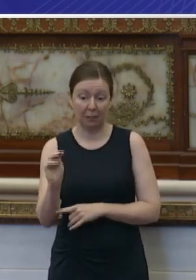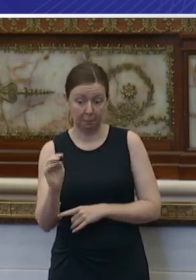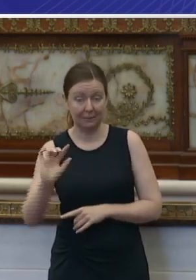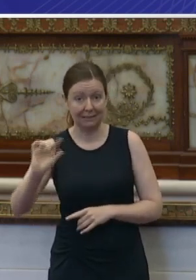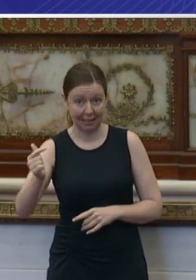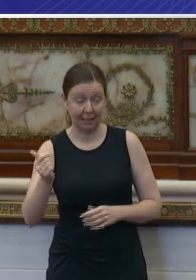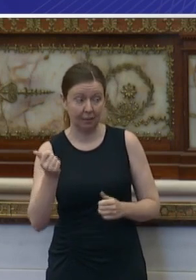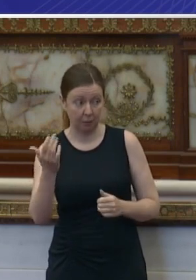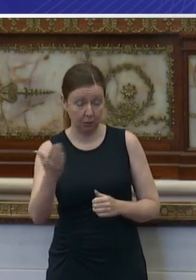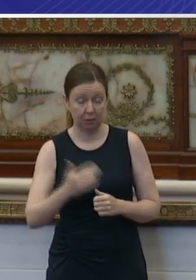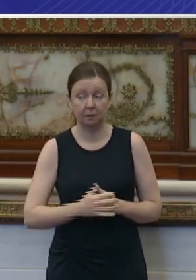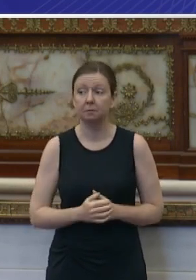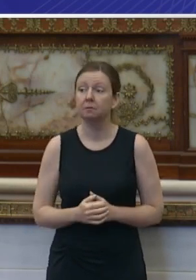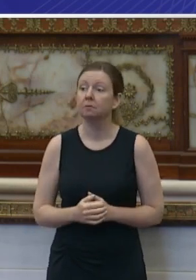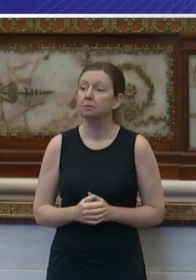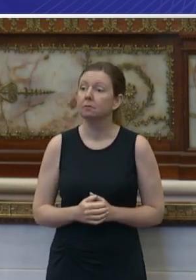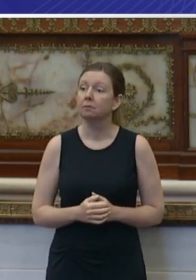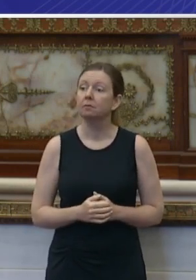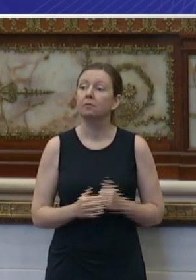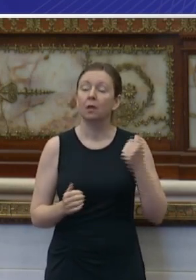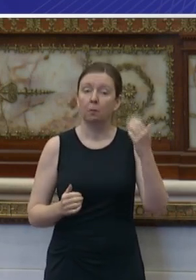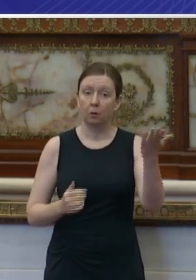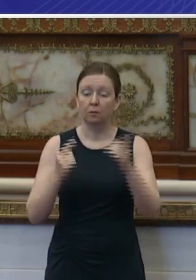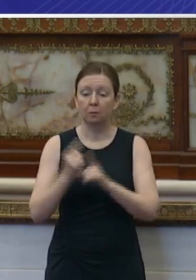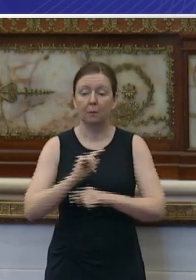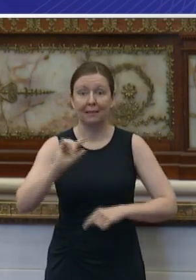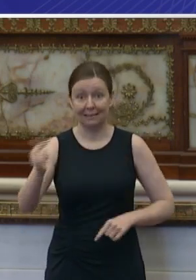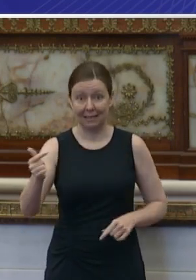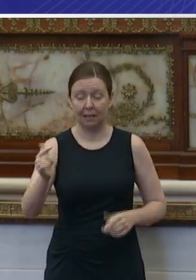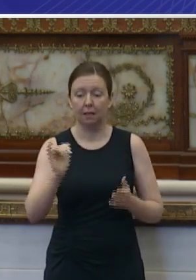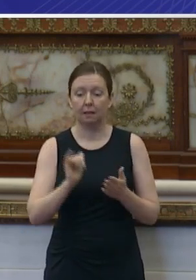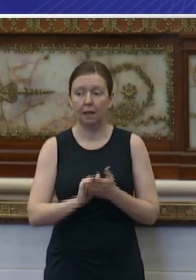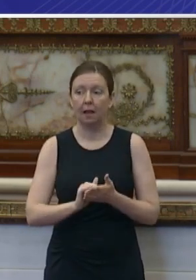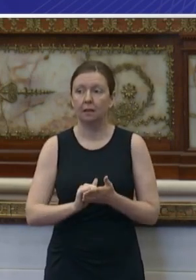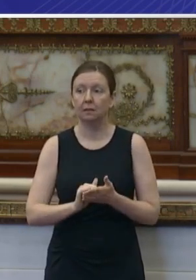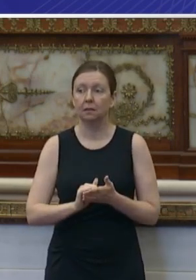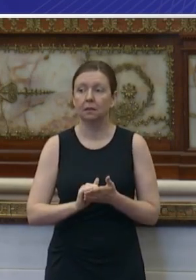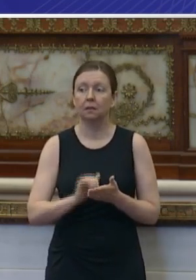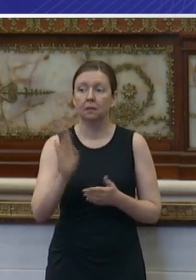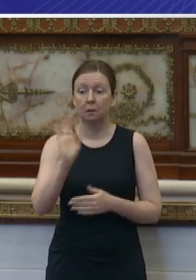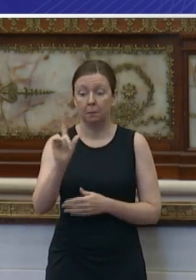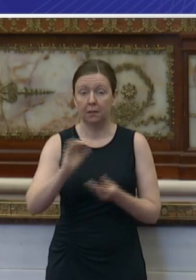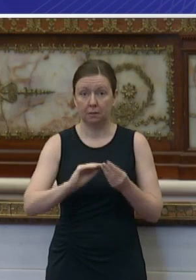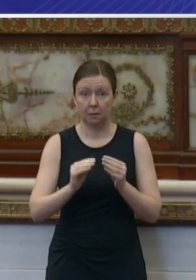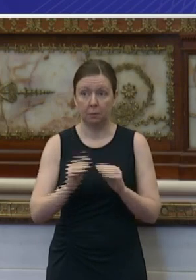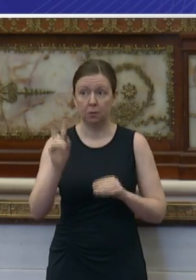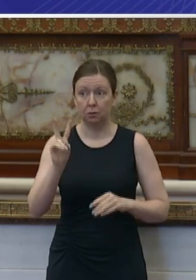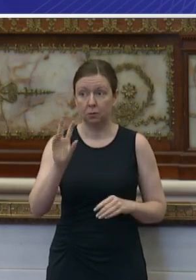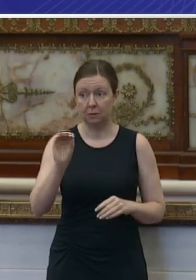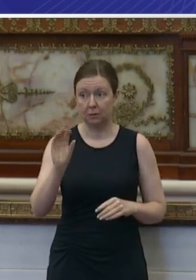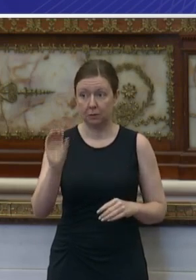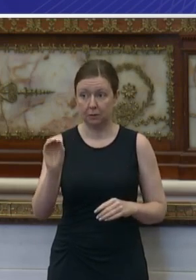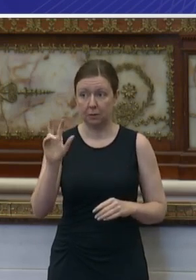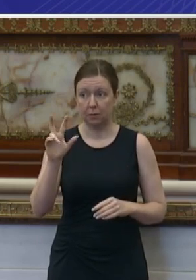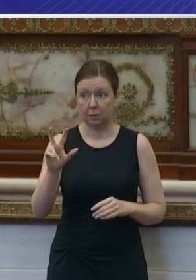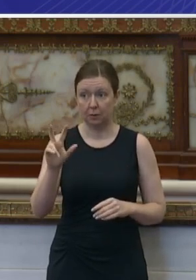motion. It has been moved and properly seconded that Bill number